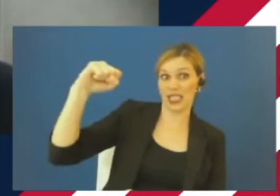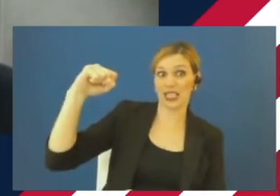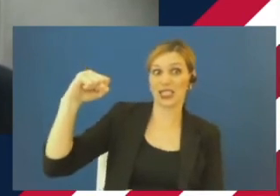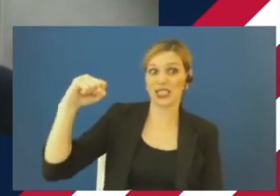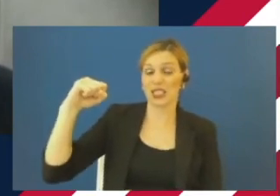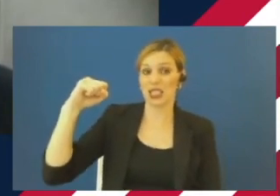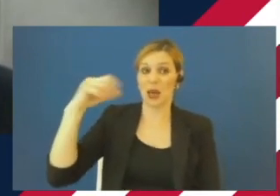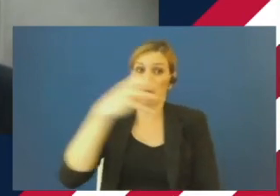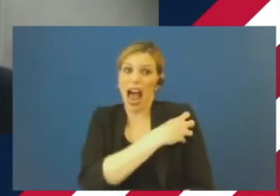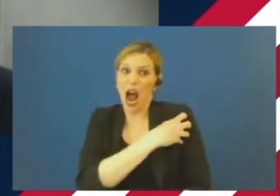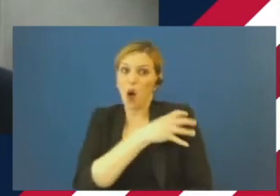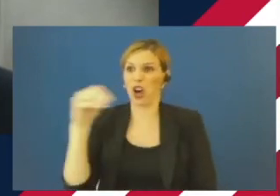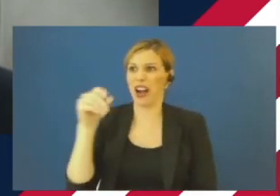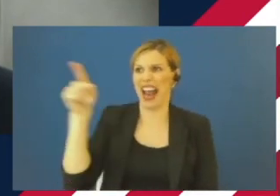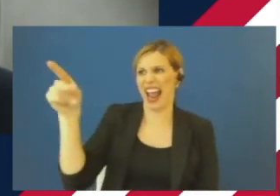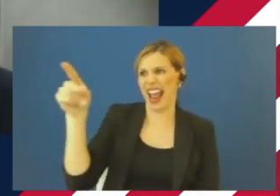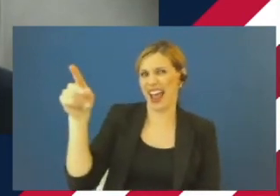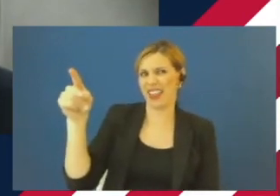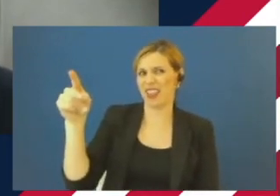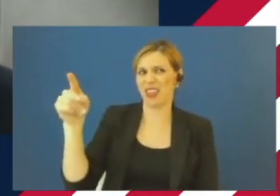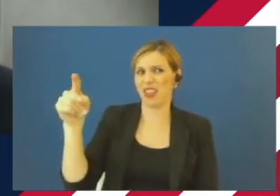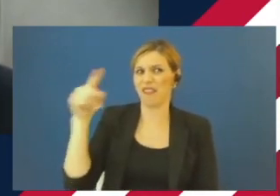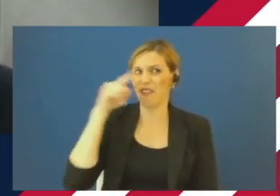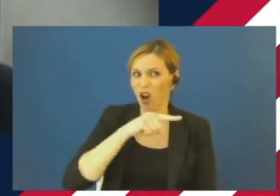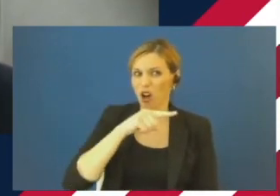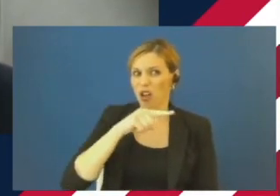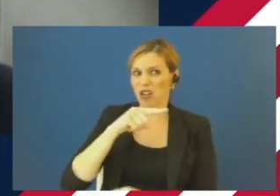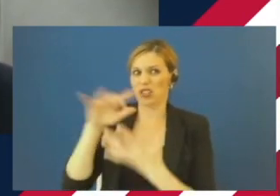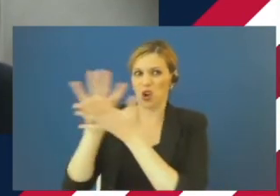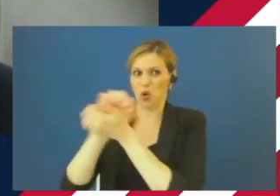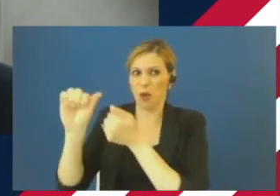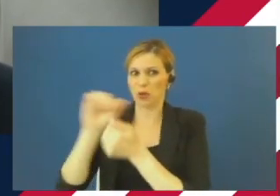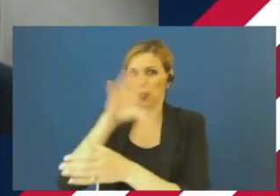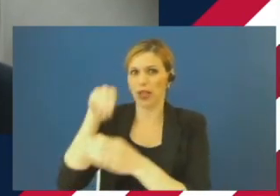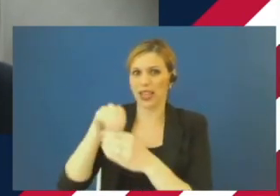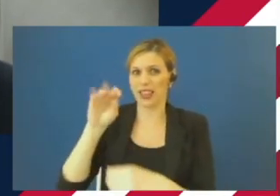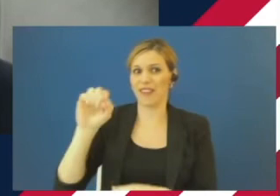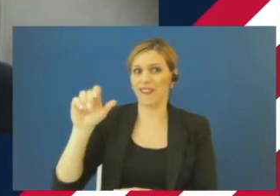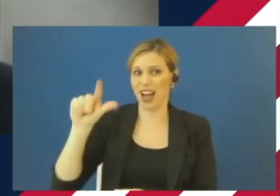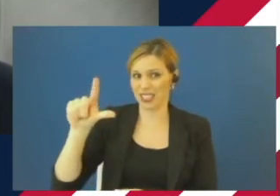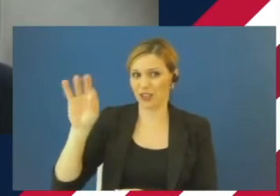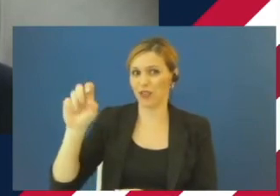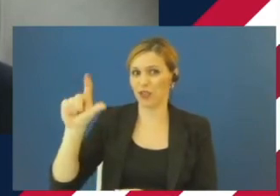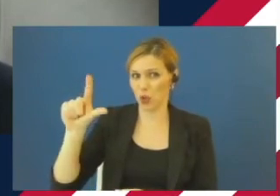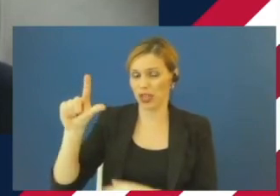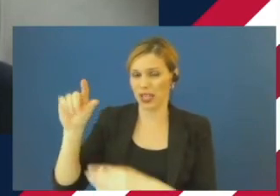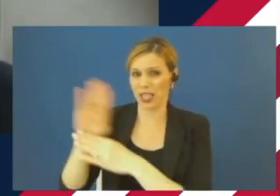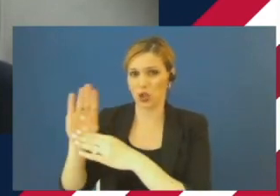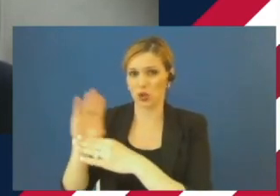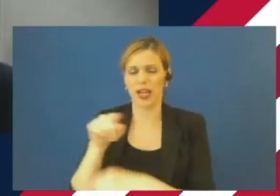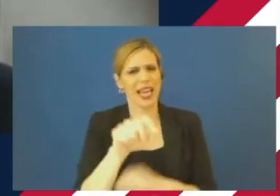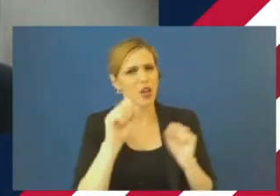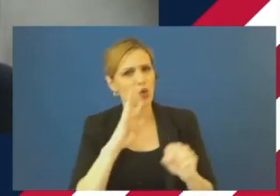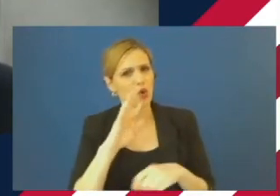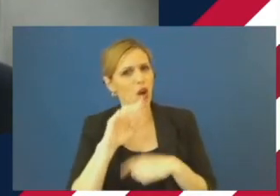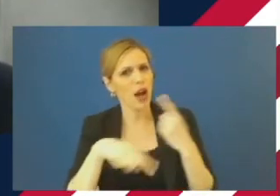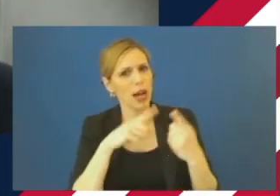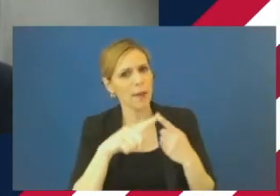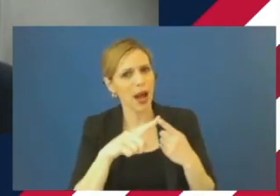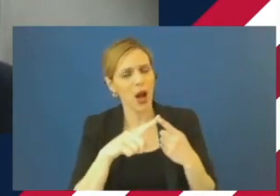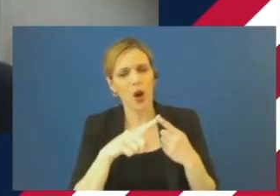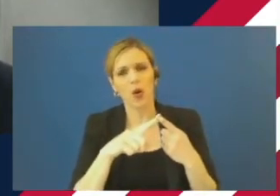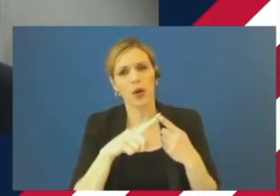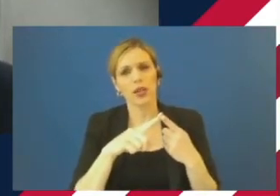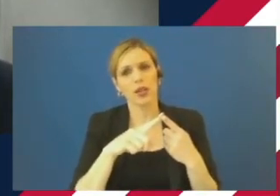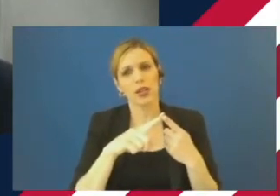corruption of fossil fuel corporations. Do you agree? And can you talk a little bit more about the specific role you see the government is having to